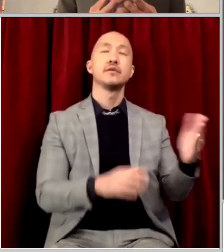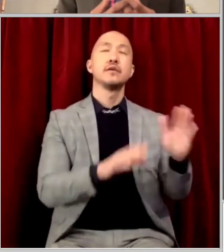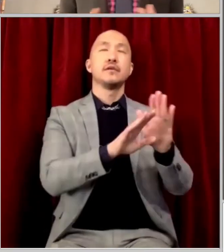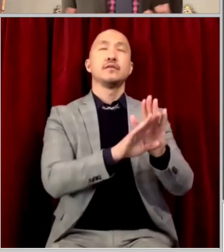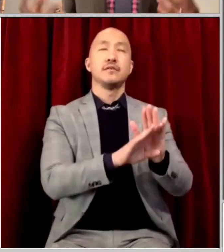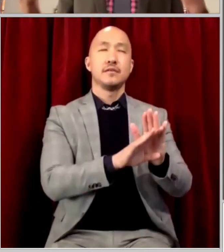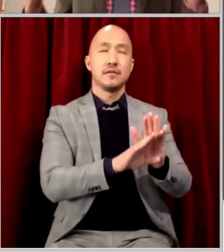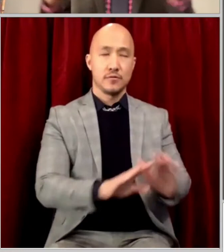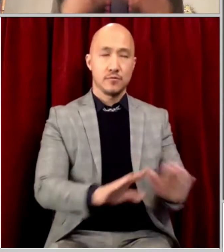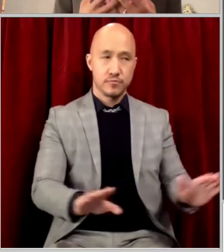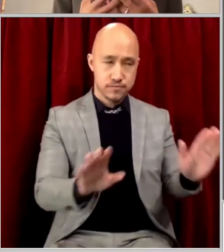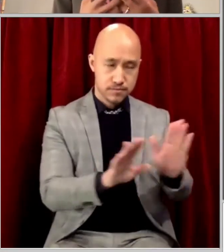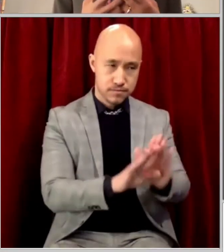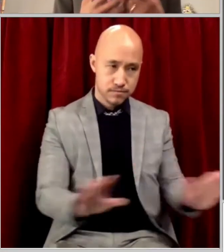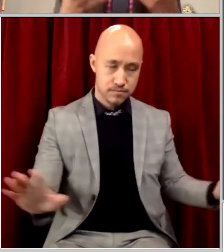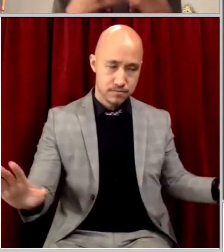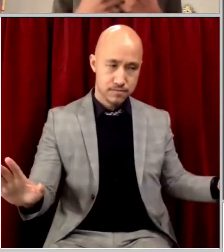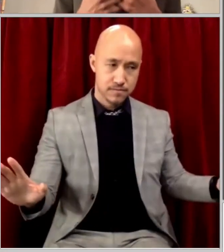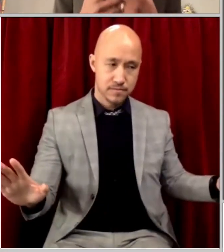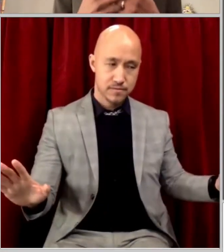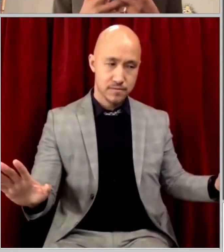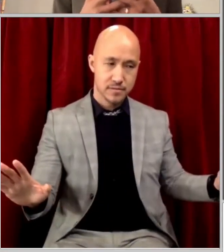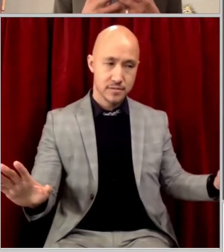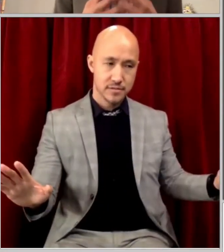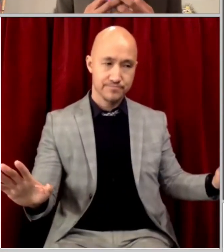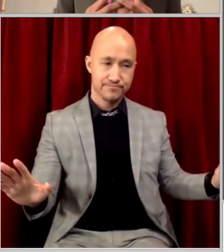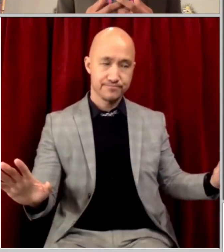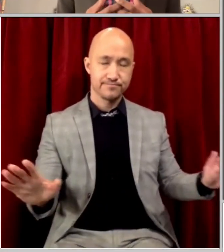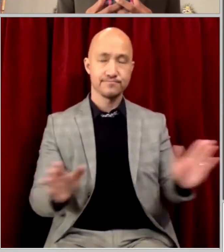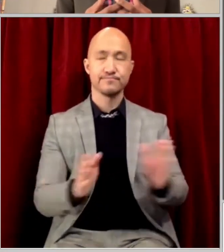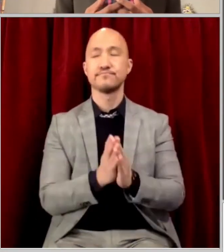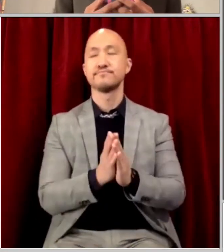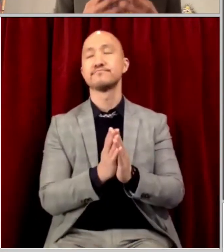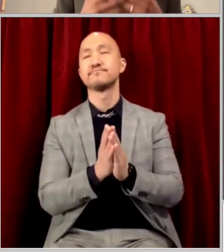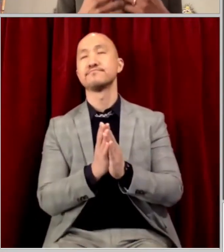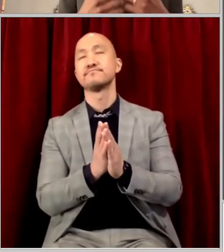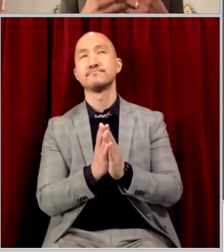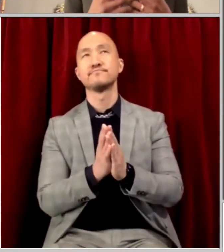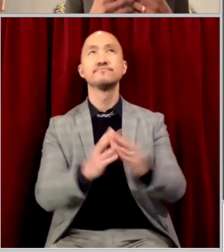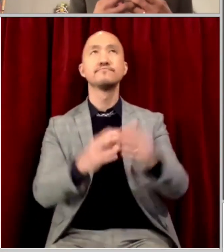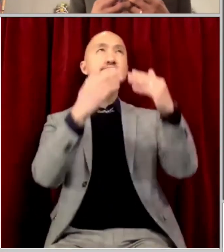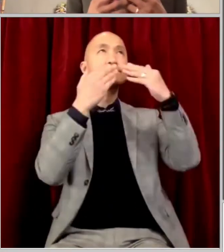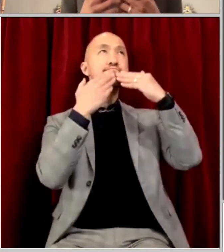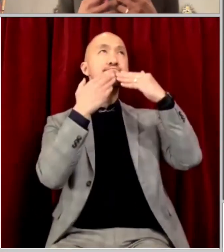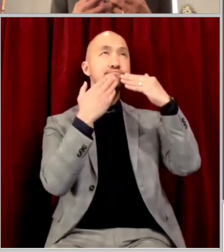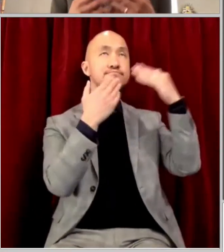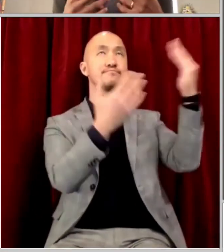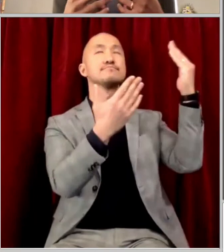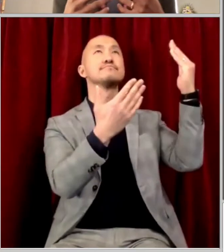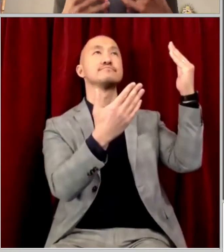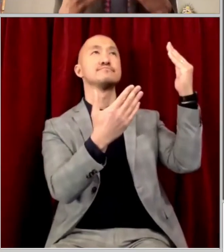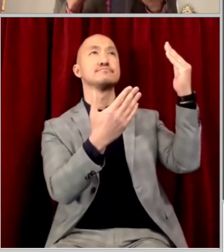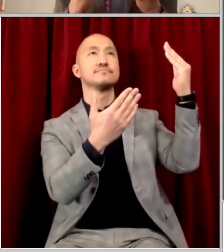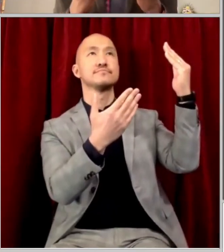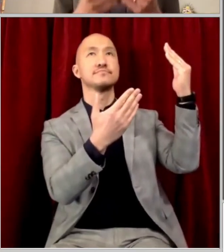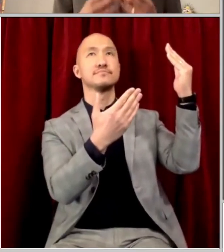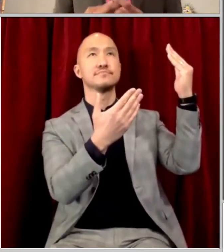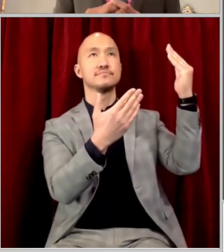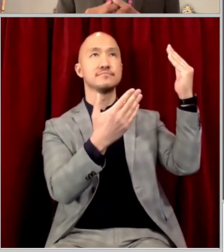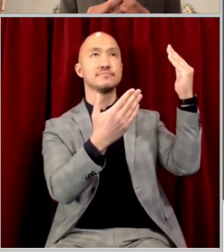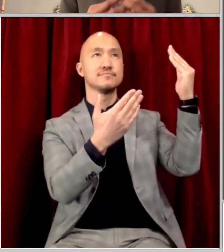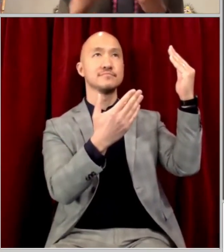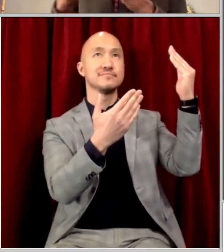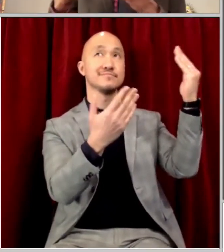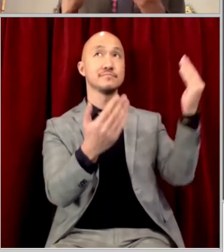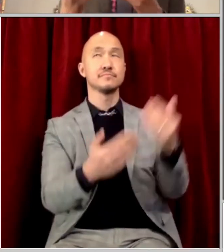an opportunity for true peace, which can only come through Jesus Christ. We thank you, Lord, for just making this real